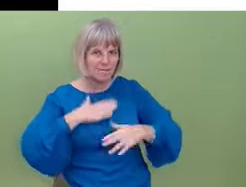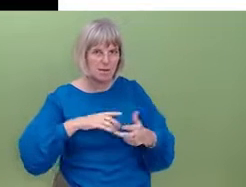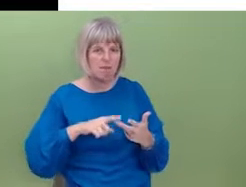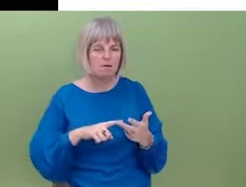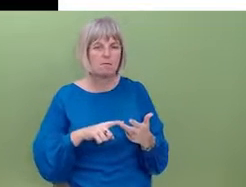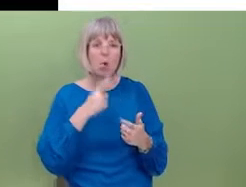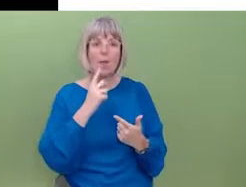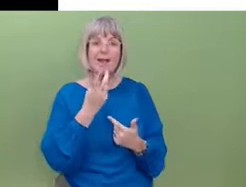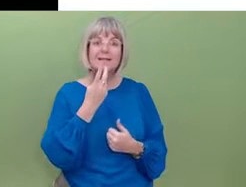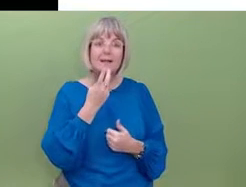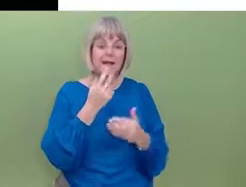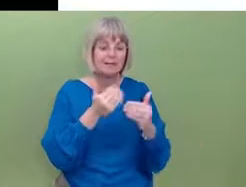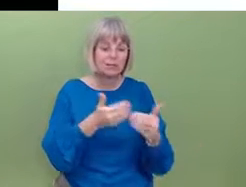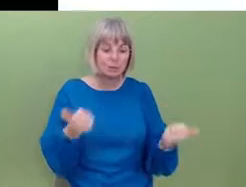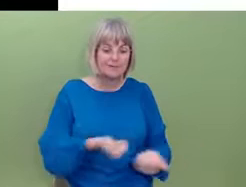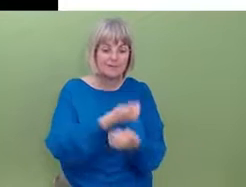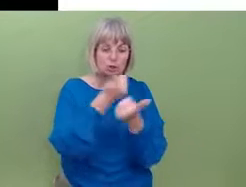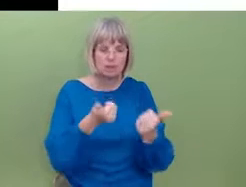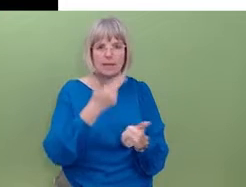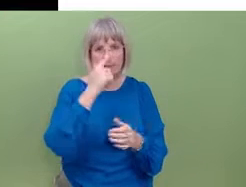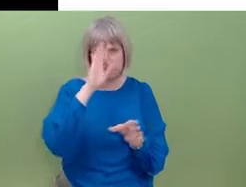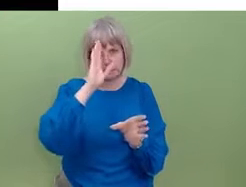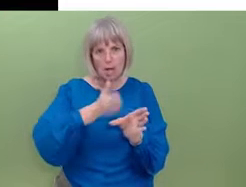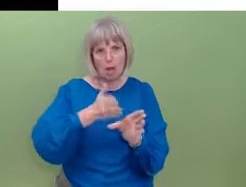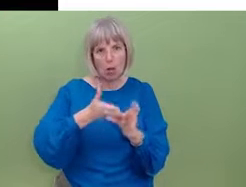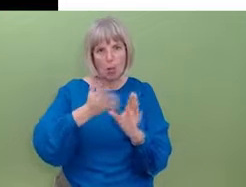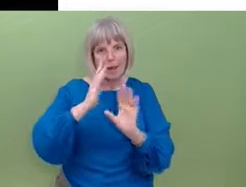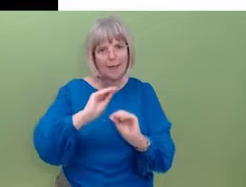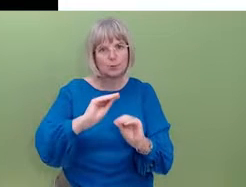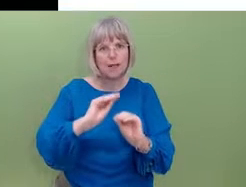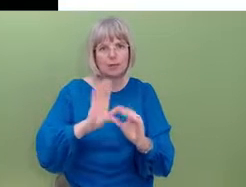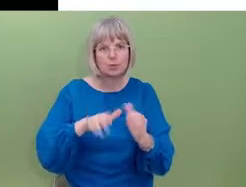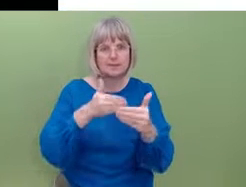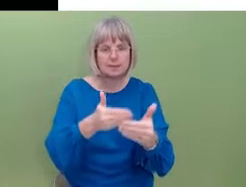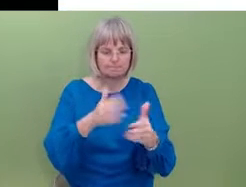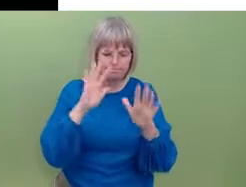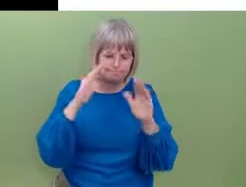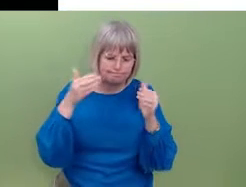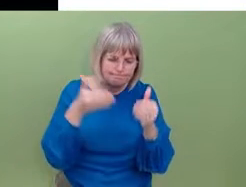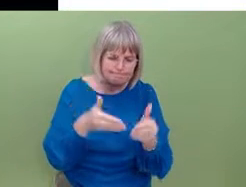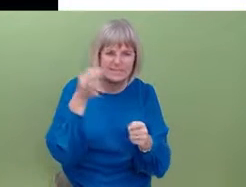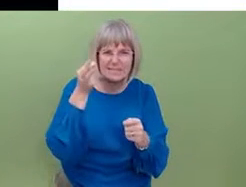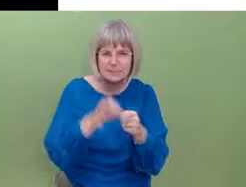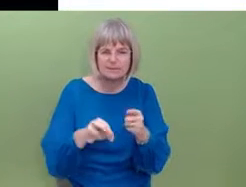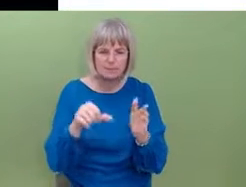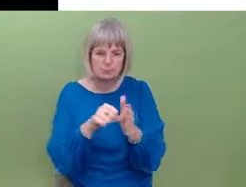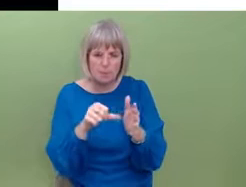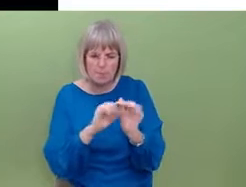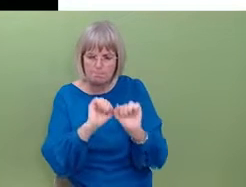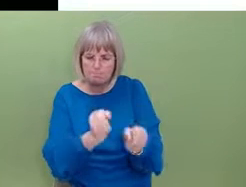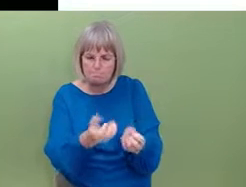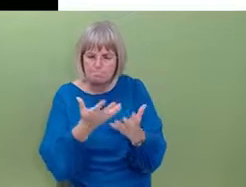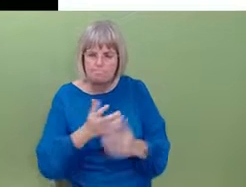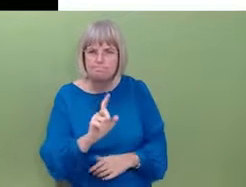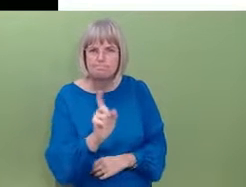a psychoeducation session that's specific to the difficulty that the young person is facing. Once we've done these